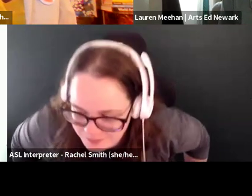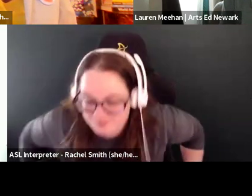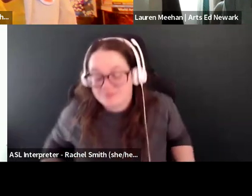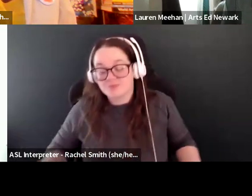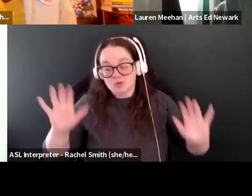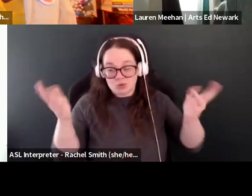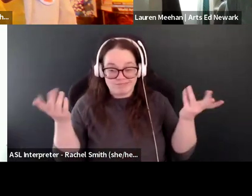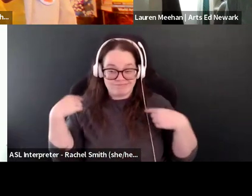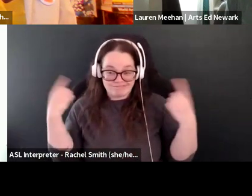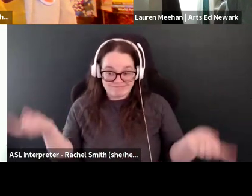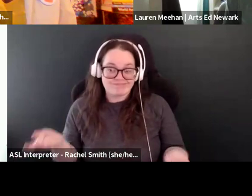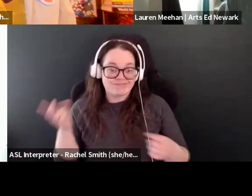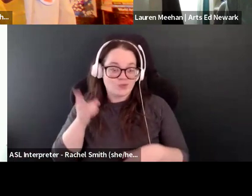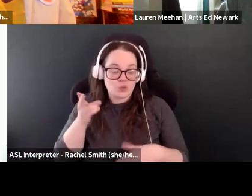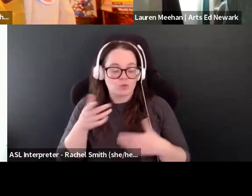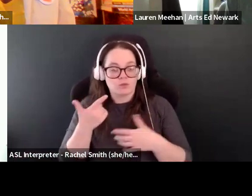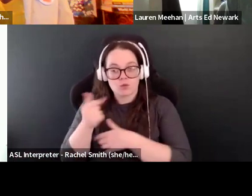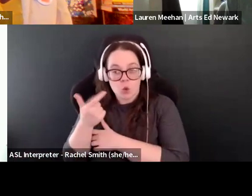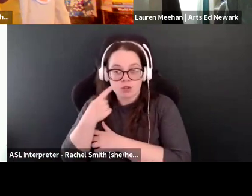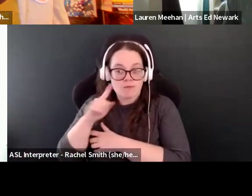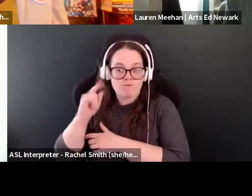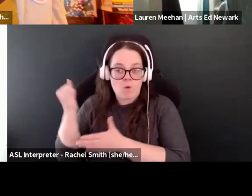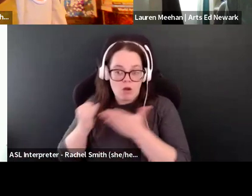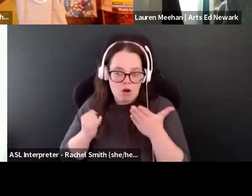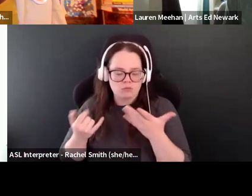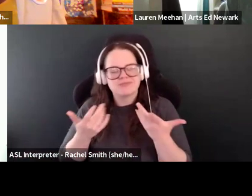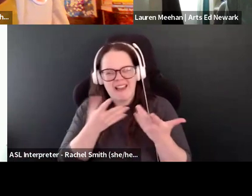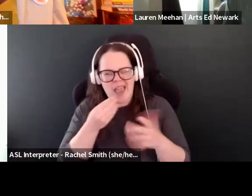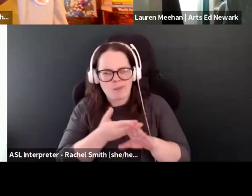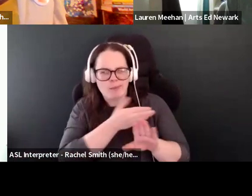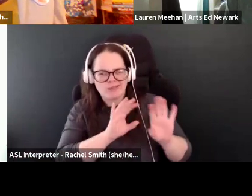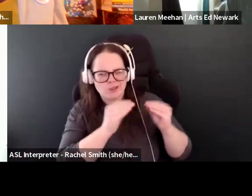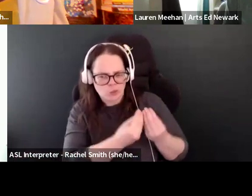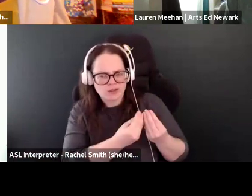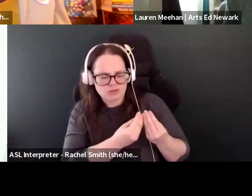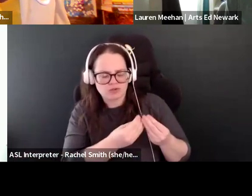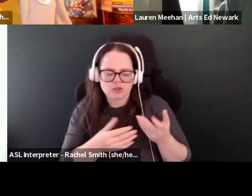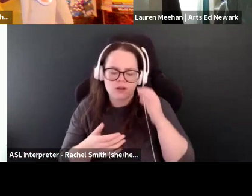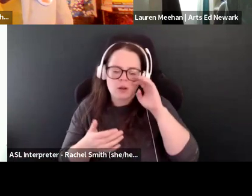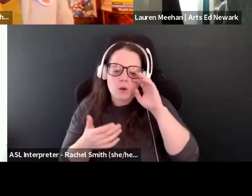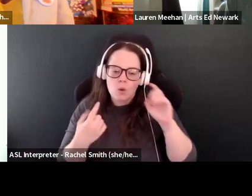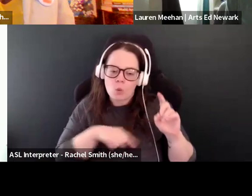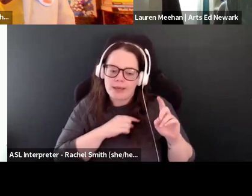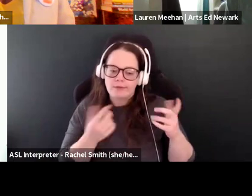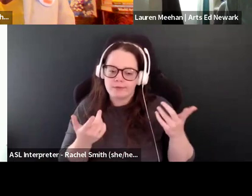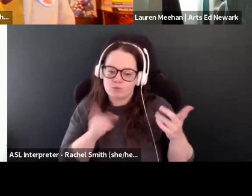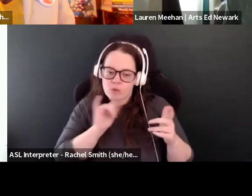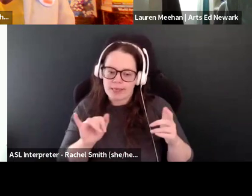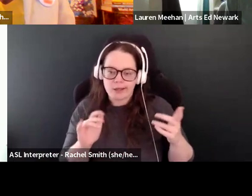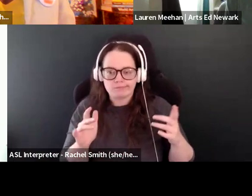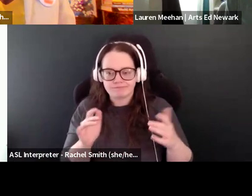historically, Georgians for the Arts and the previous organizations before have